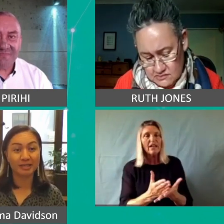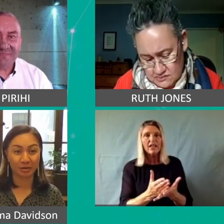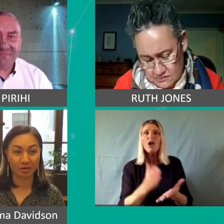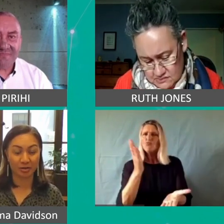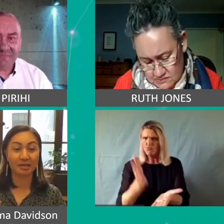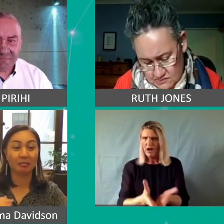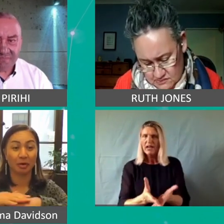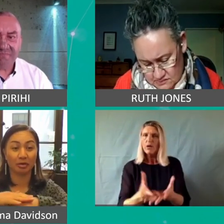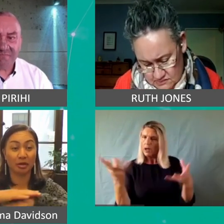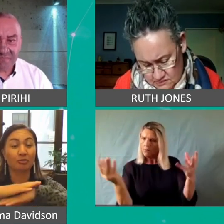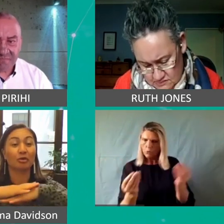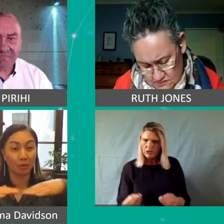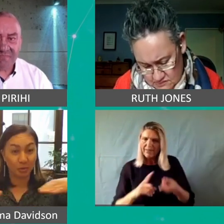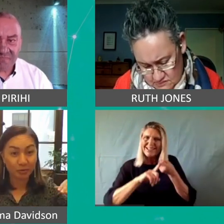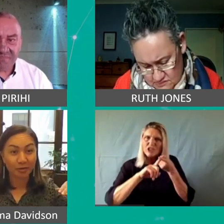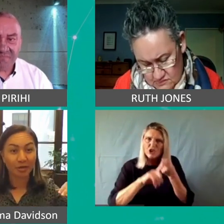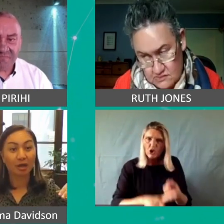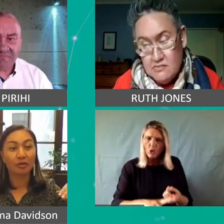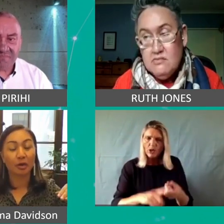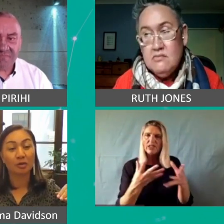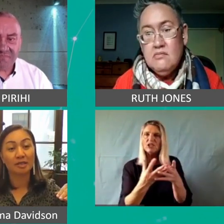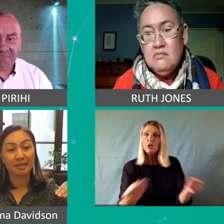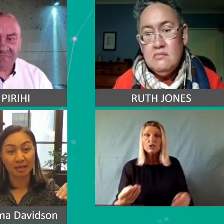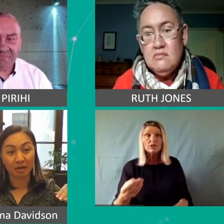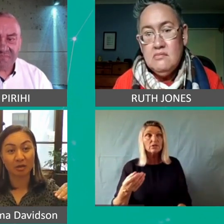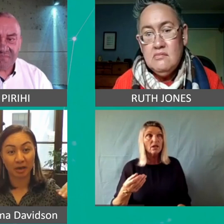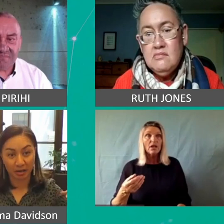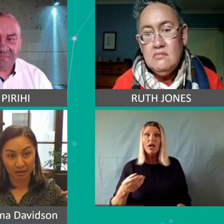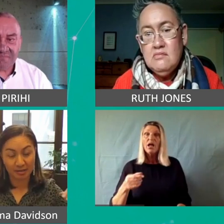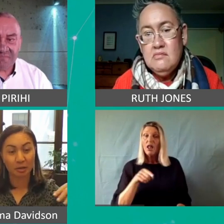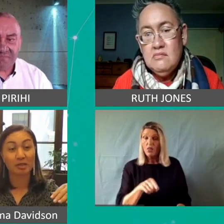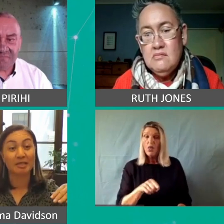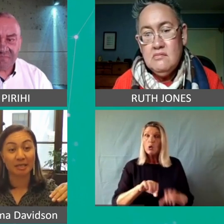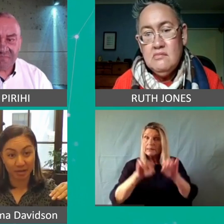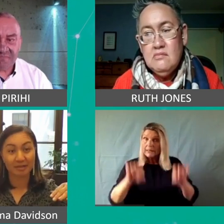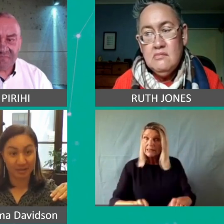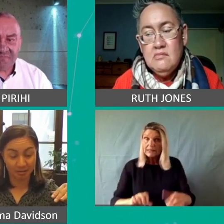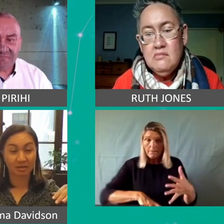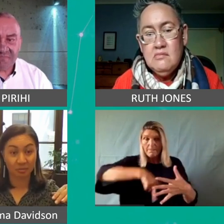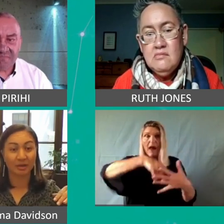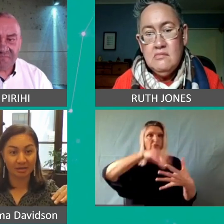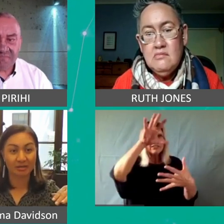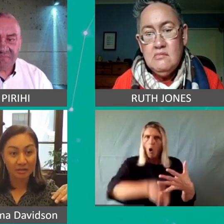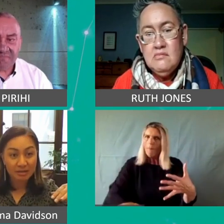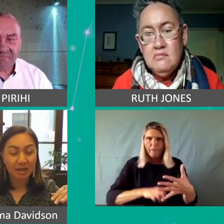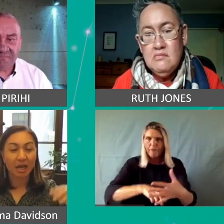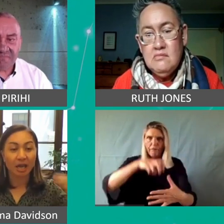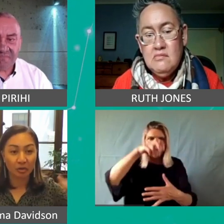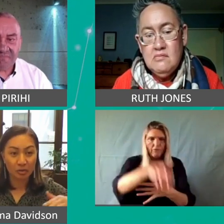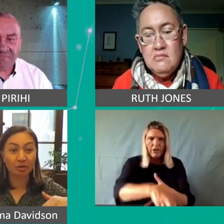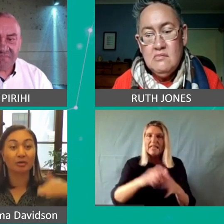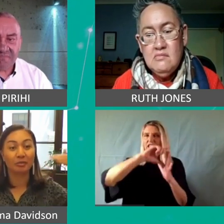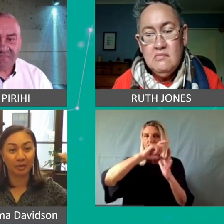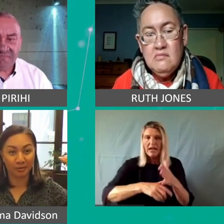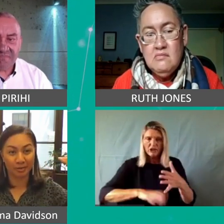enduring solutions that both remove those systemic barriers, those systemic discriminations, and